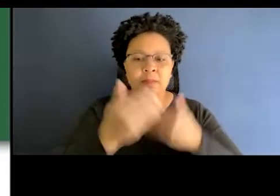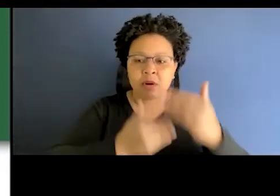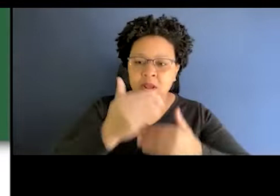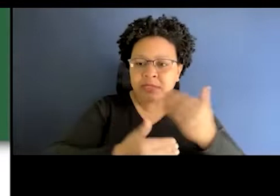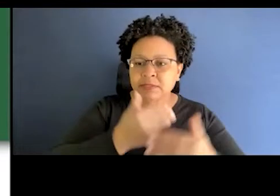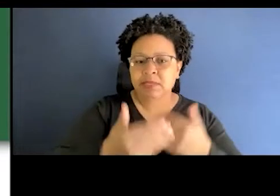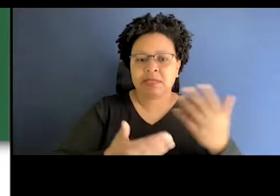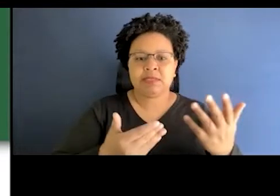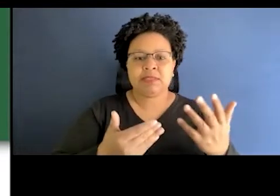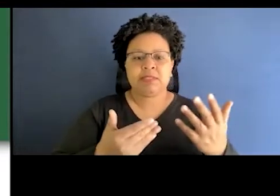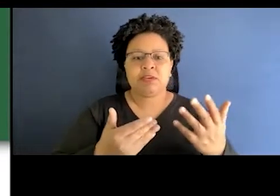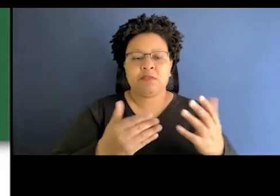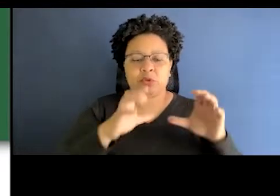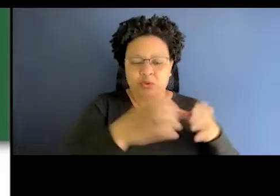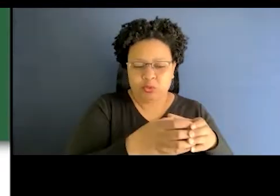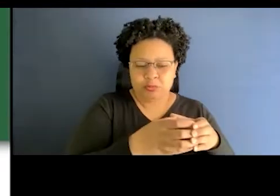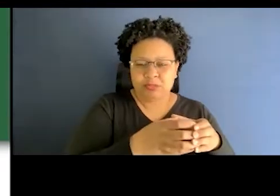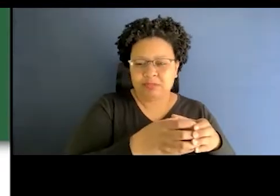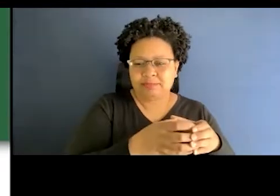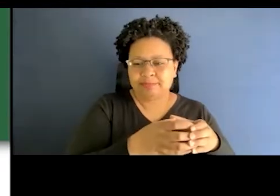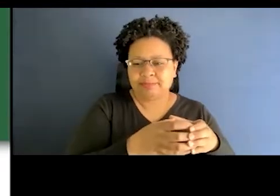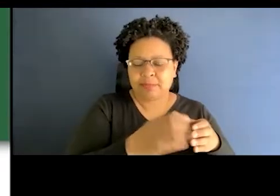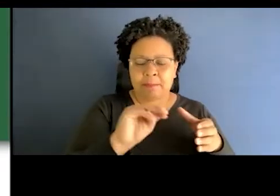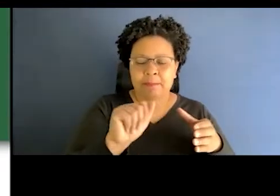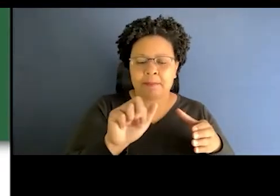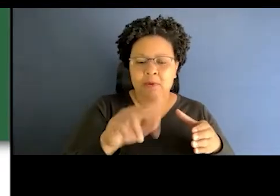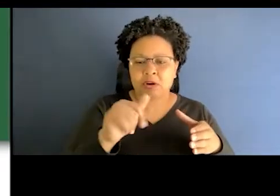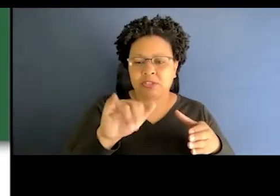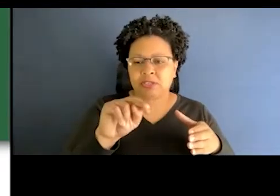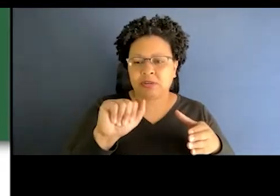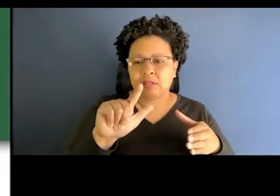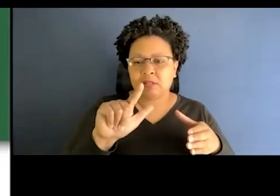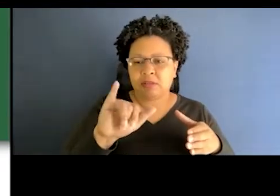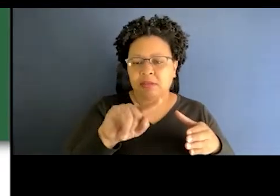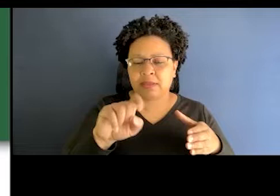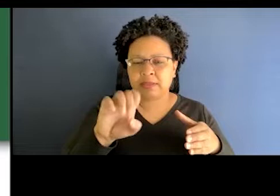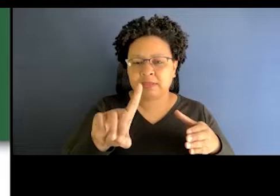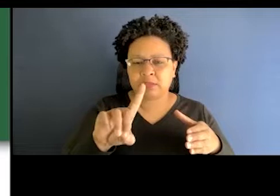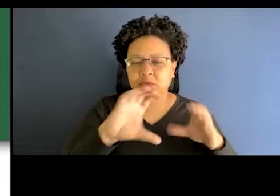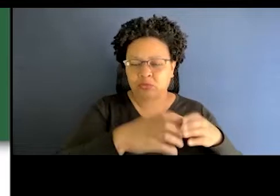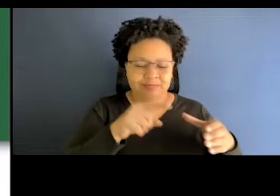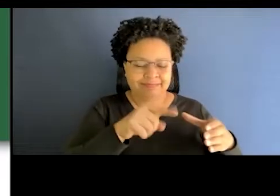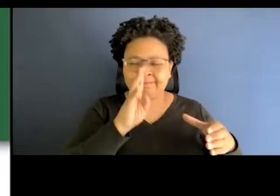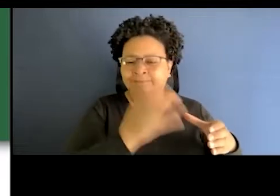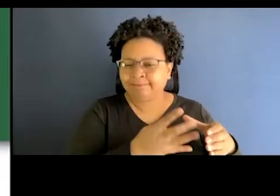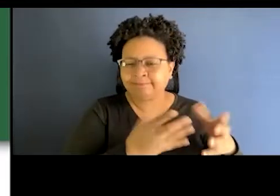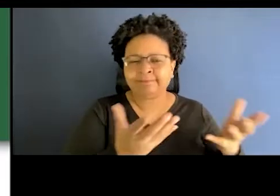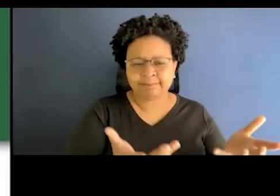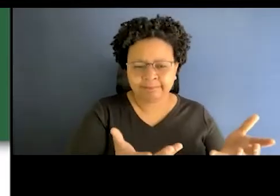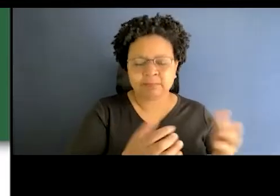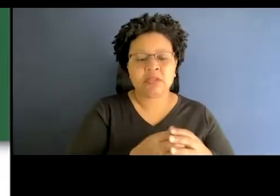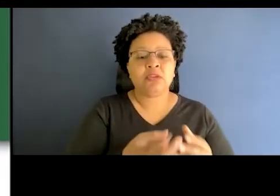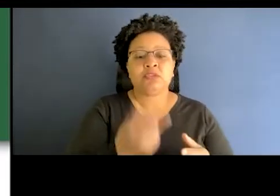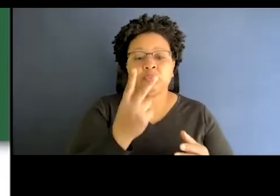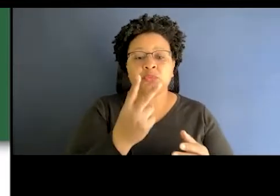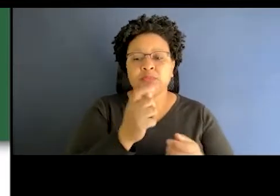for marginalized populations. And specifically, the two studies I'll talk to you about today are two studies that were specifically